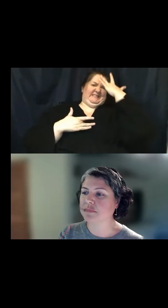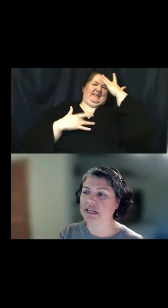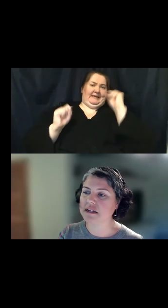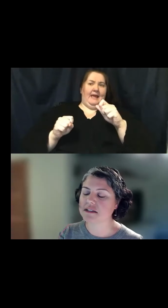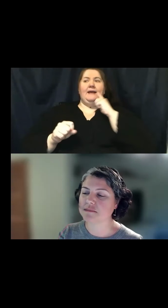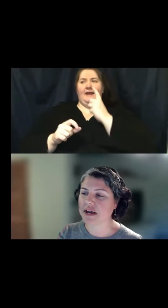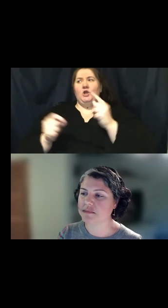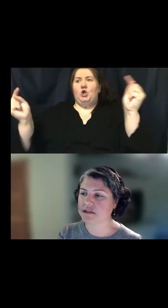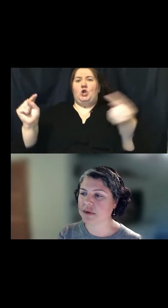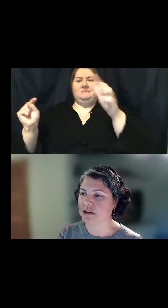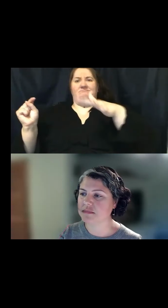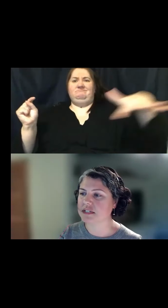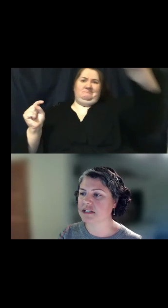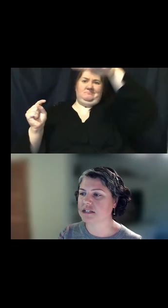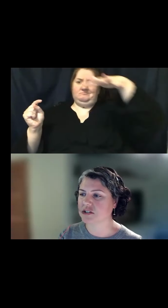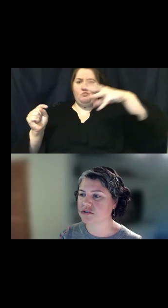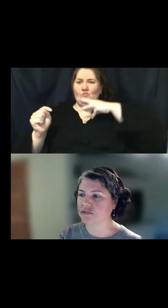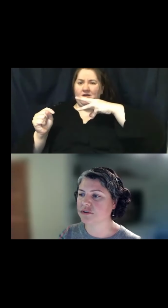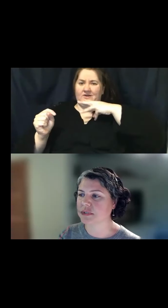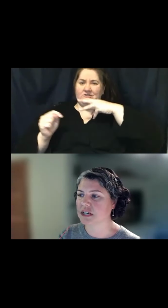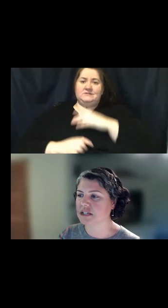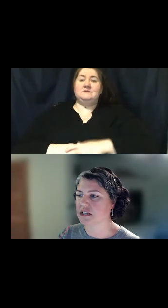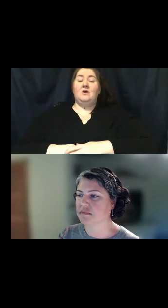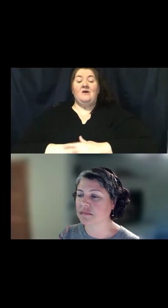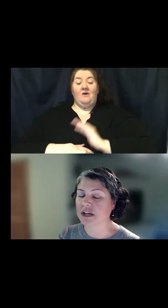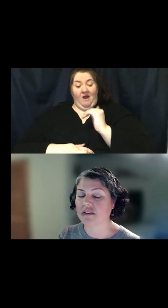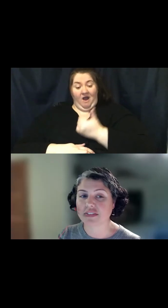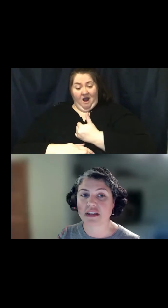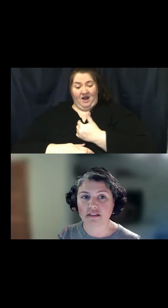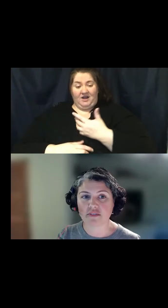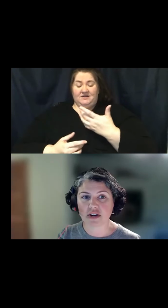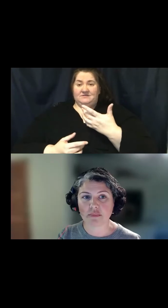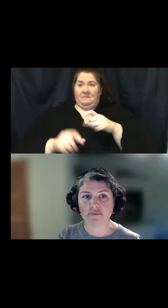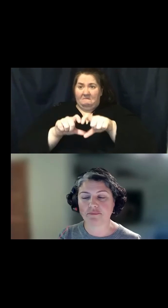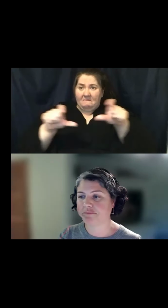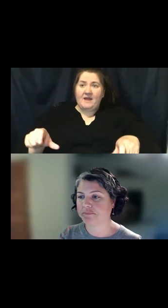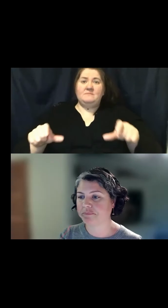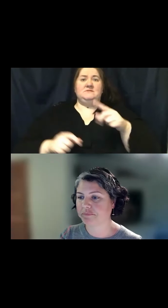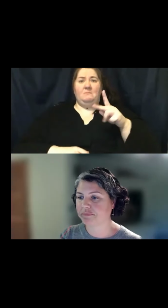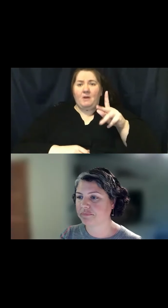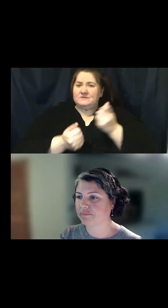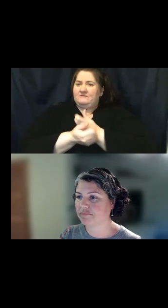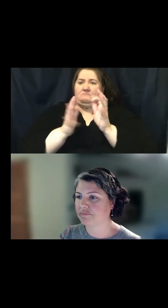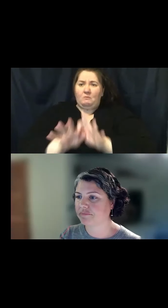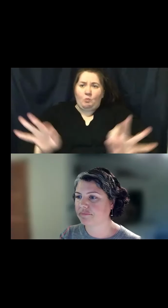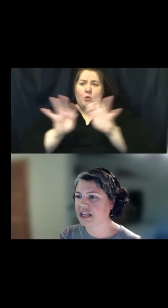of plants, pipes, and pumps is essential for protecting the public health and the environment.